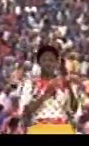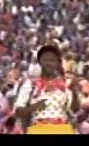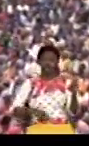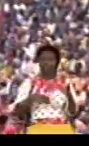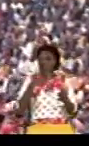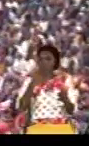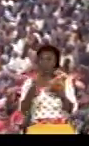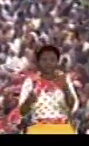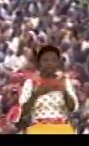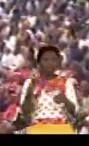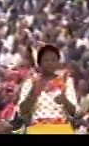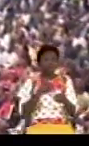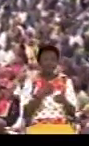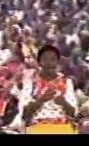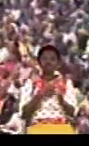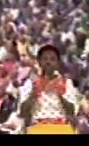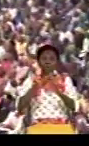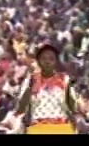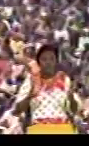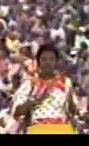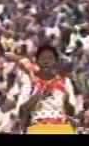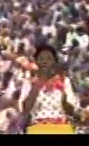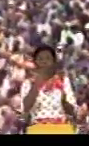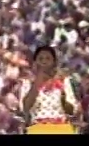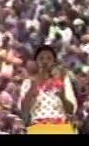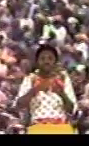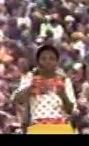to decree, it must happen.